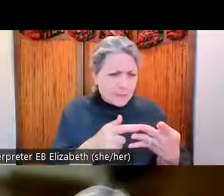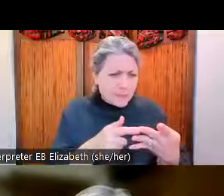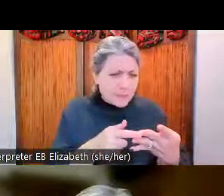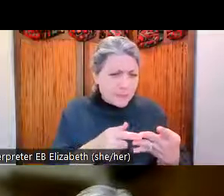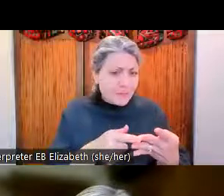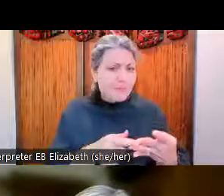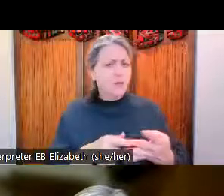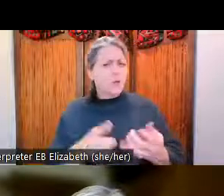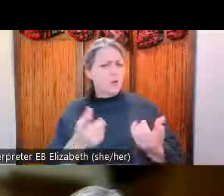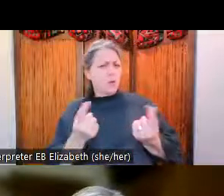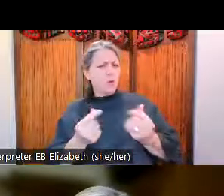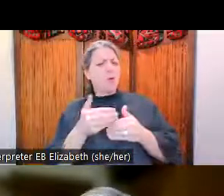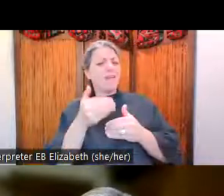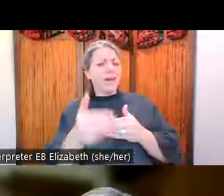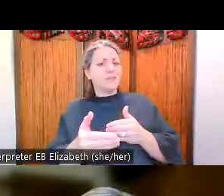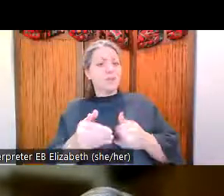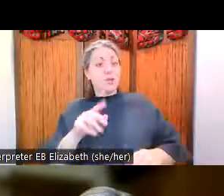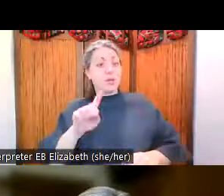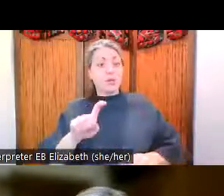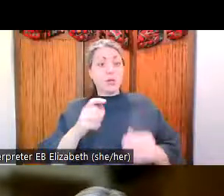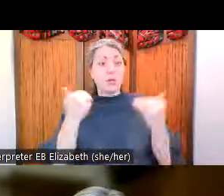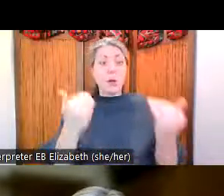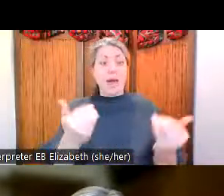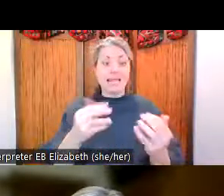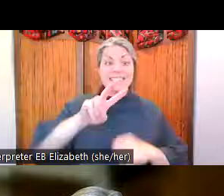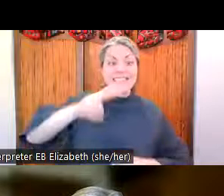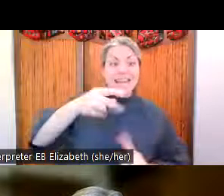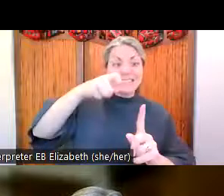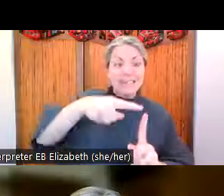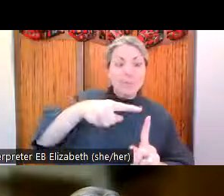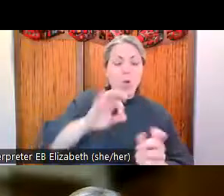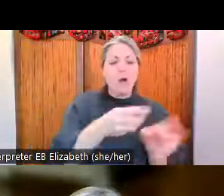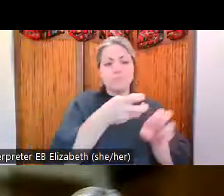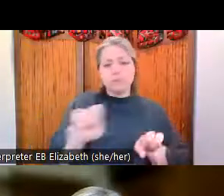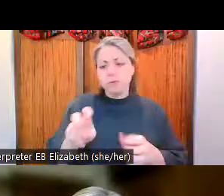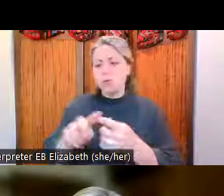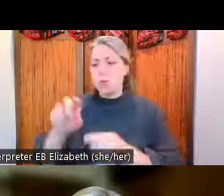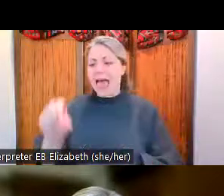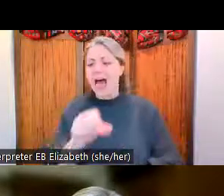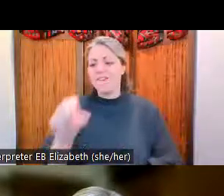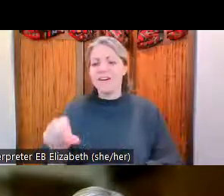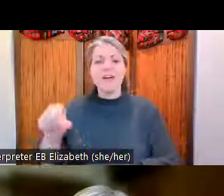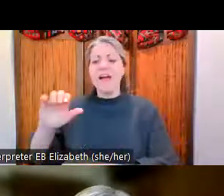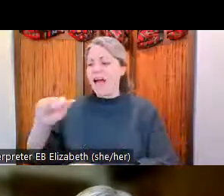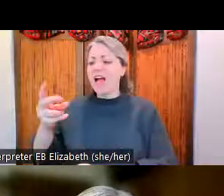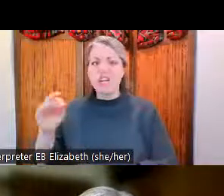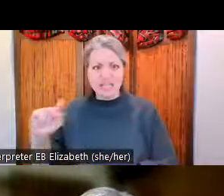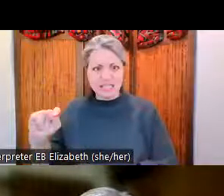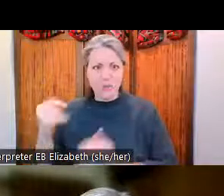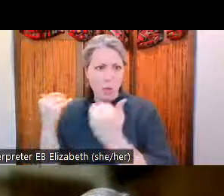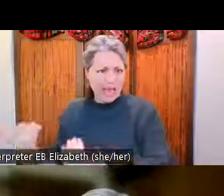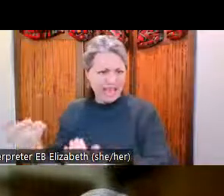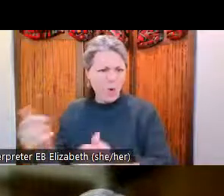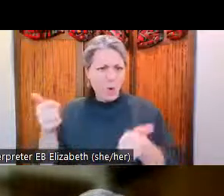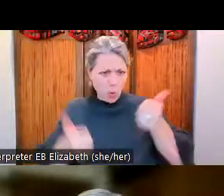should the second medicine be the other stimulant, or should it be an alpha agonist? So something like guanfacine or clonidine.